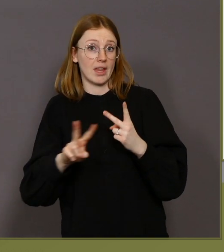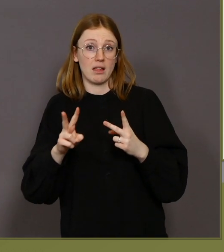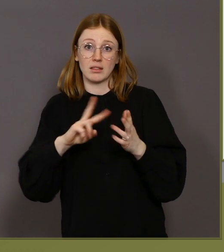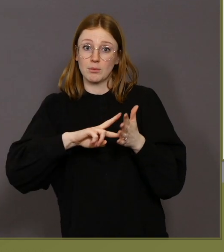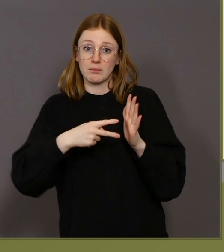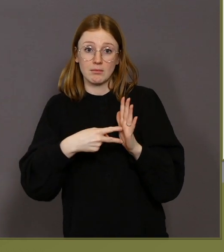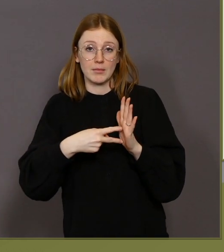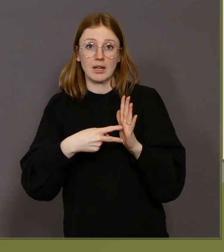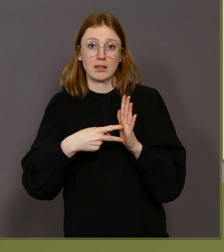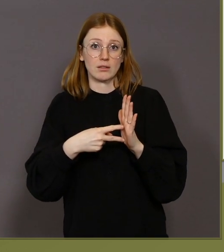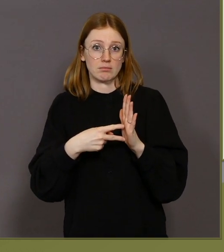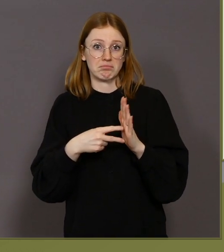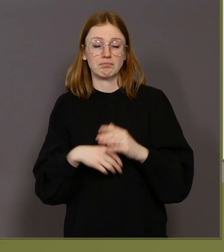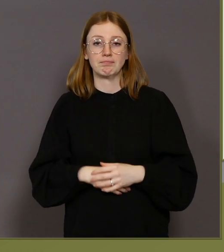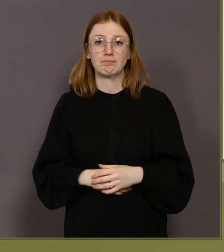law.